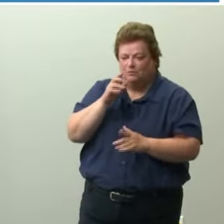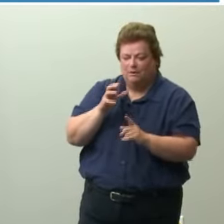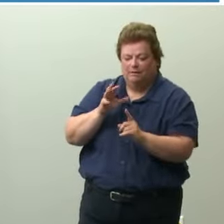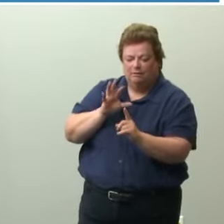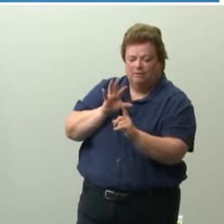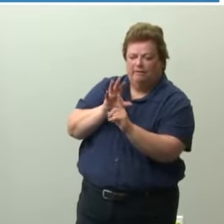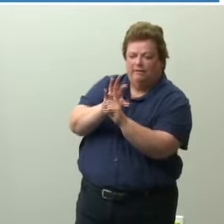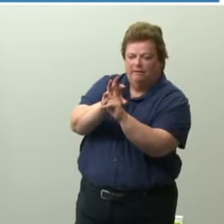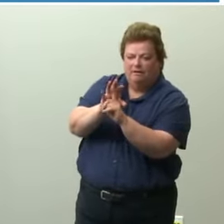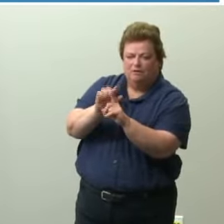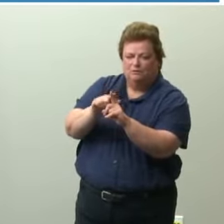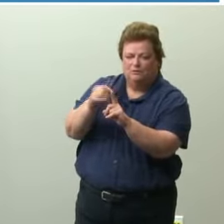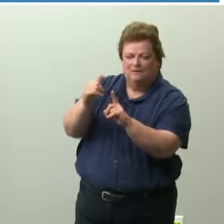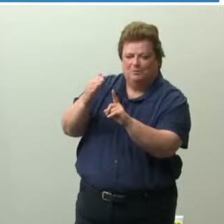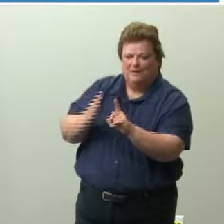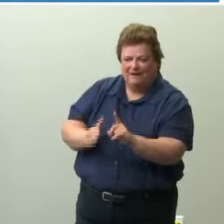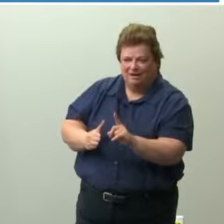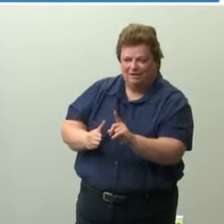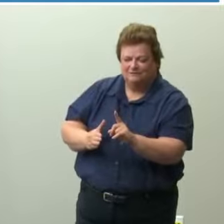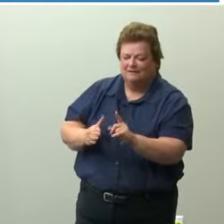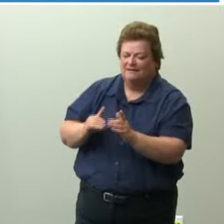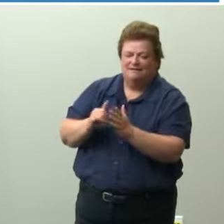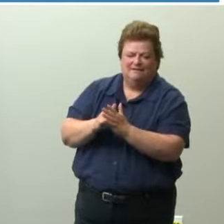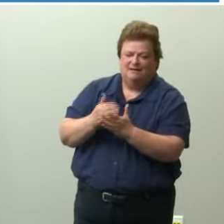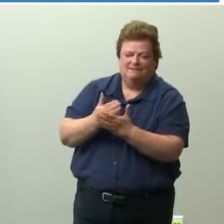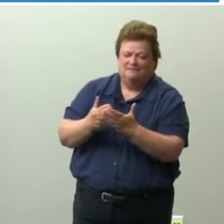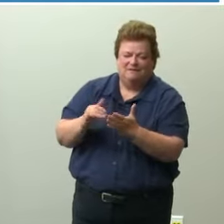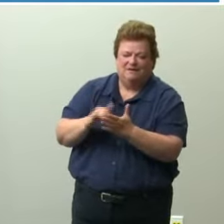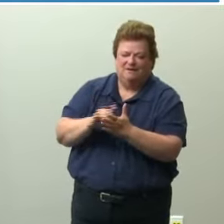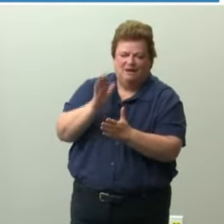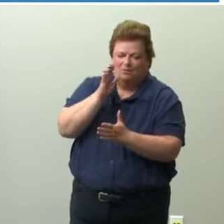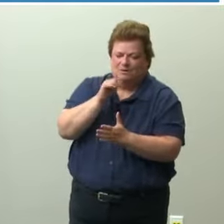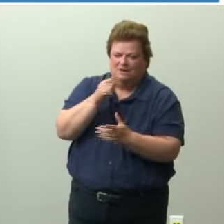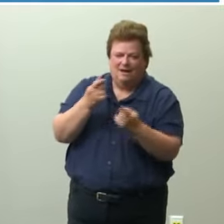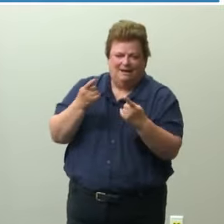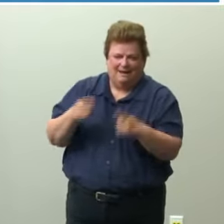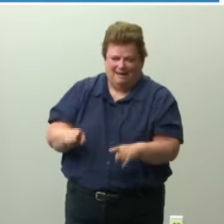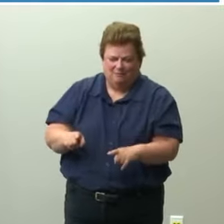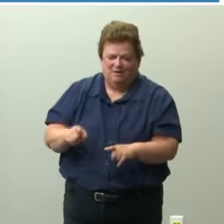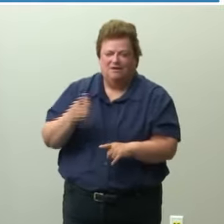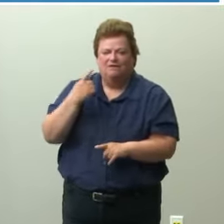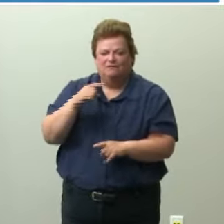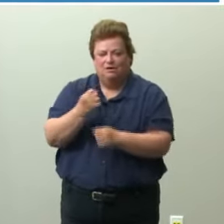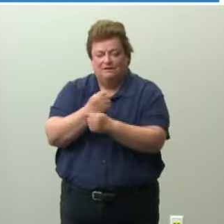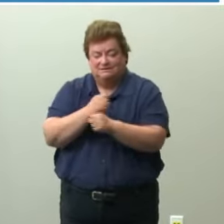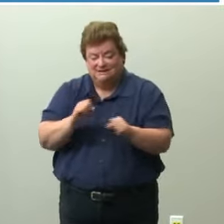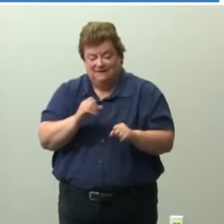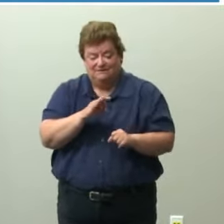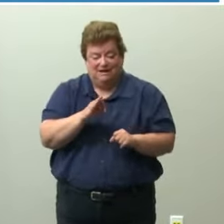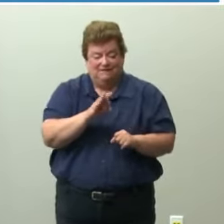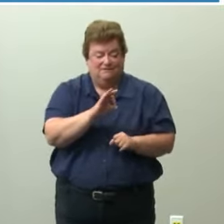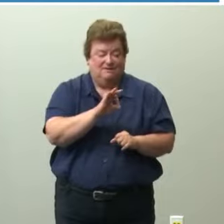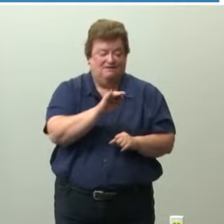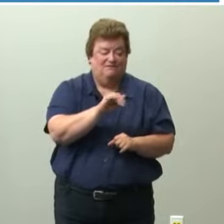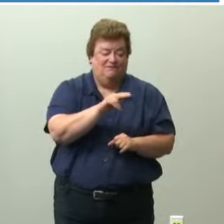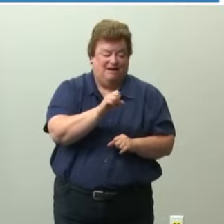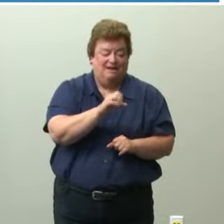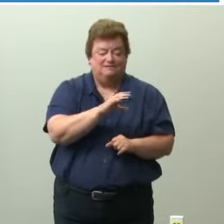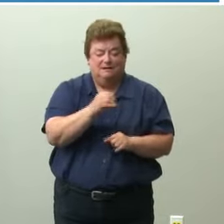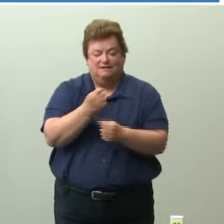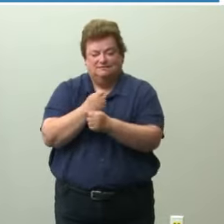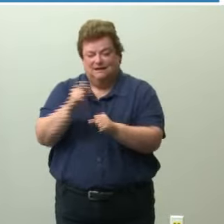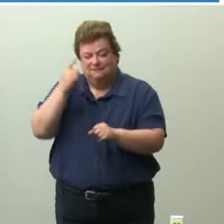the players, and that's something that's not going to be happening this year for both the safety of fans and the safety of our